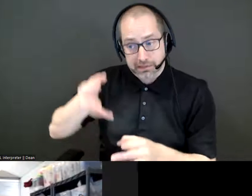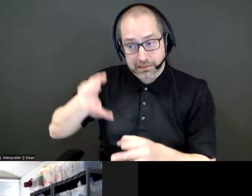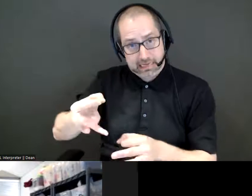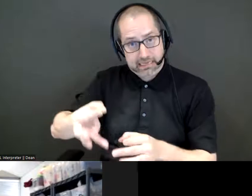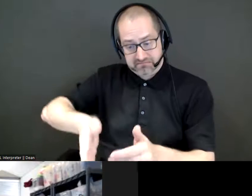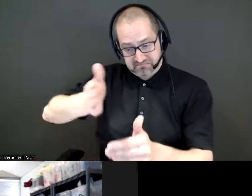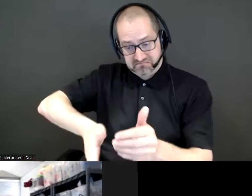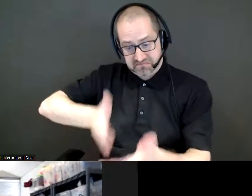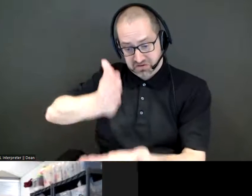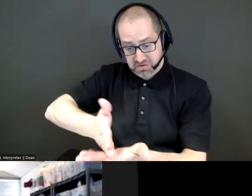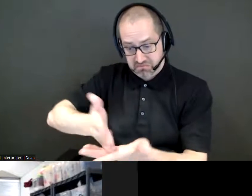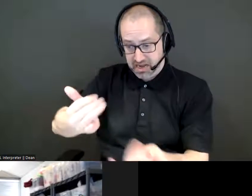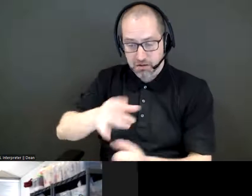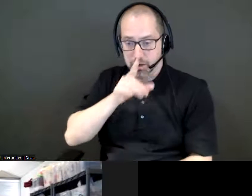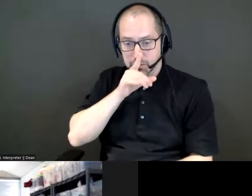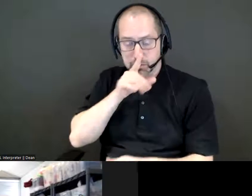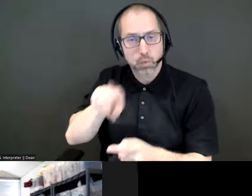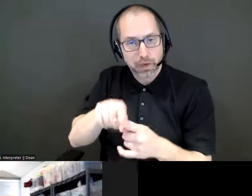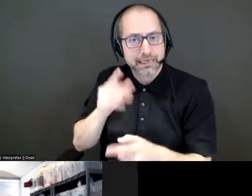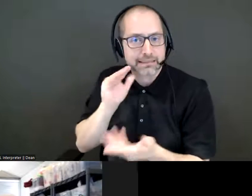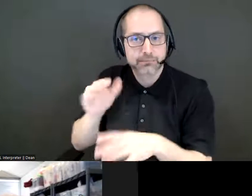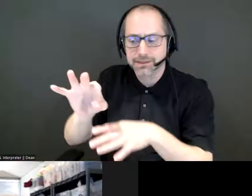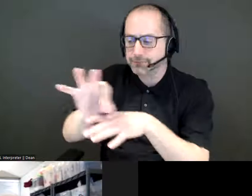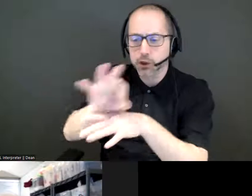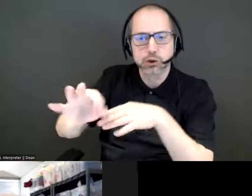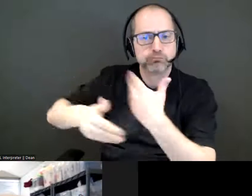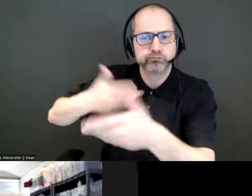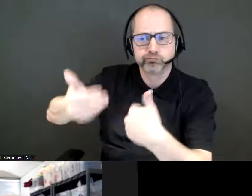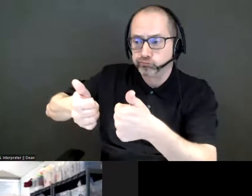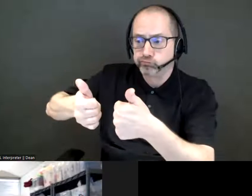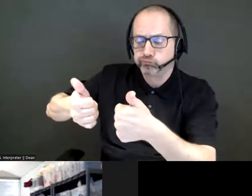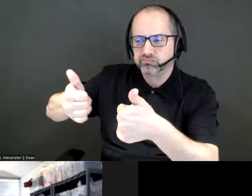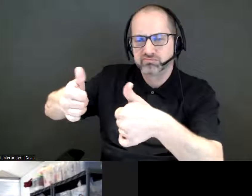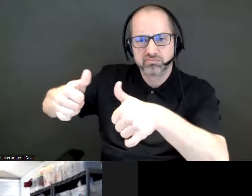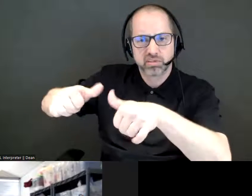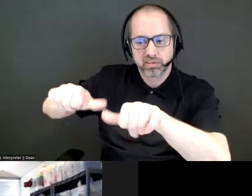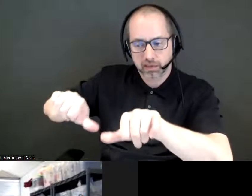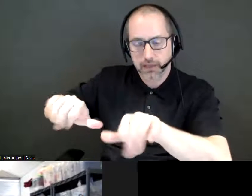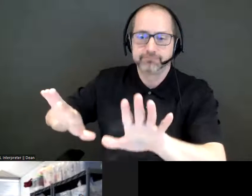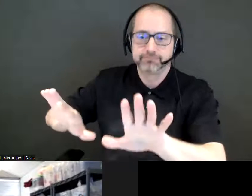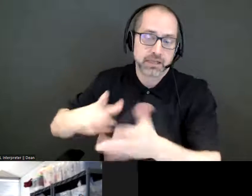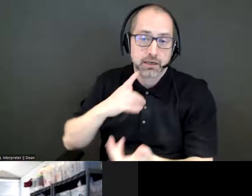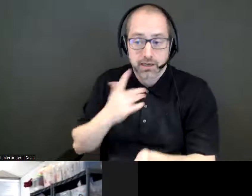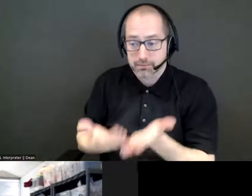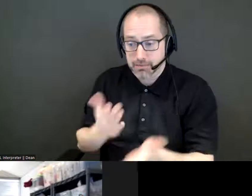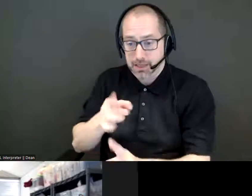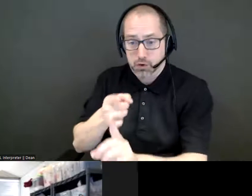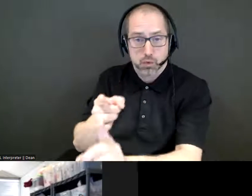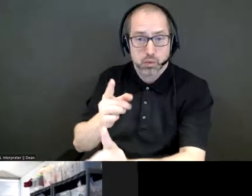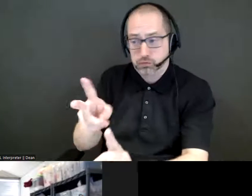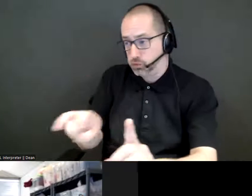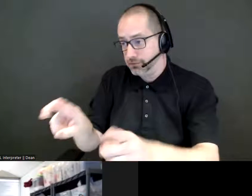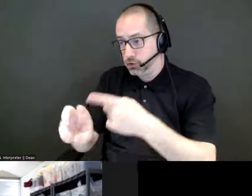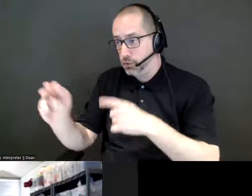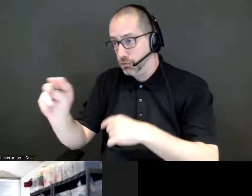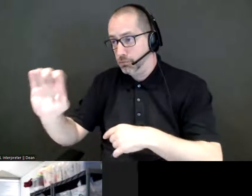longer functional. And of course, when everybody has goals that take them to England or McGill University or something, they're gone. Of